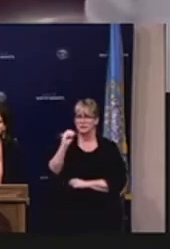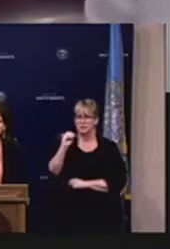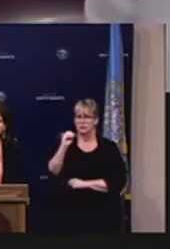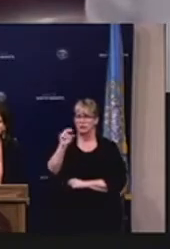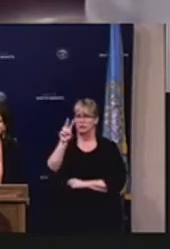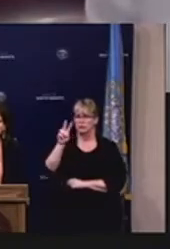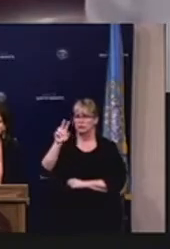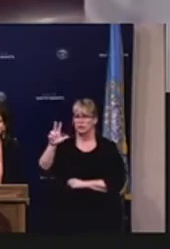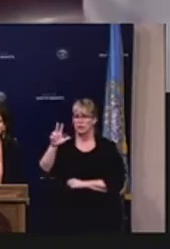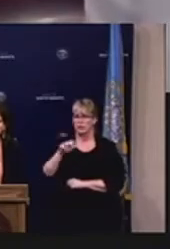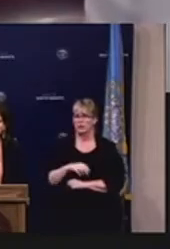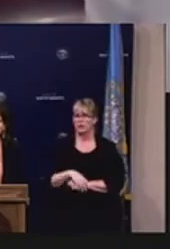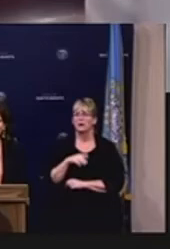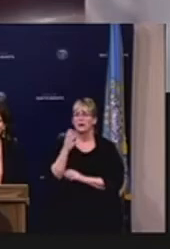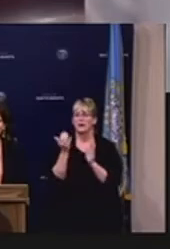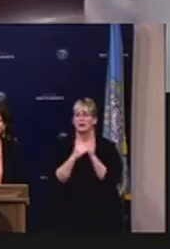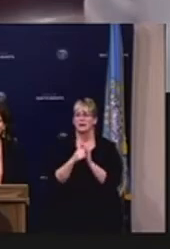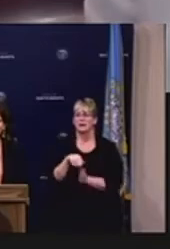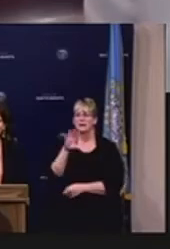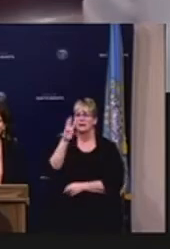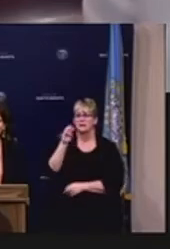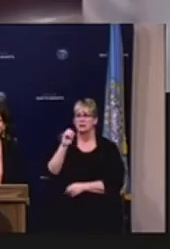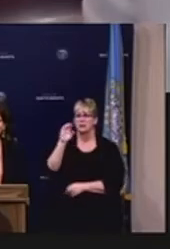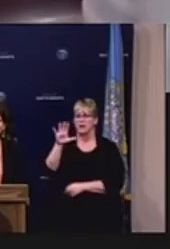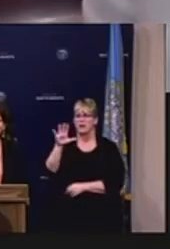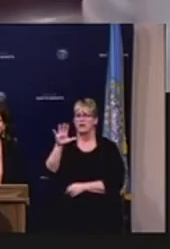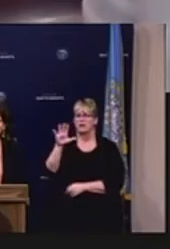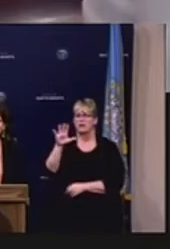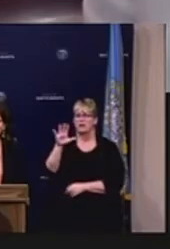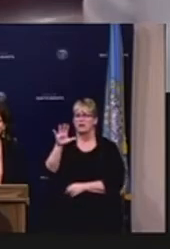605-312-6023. I'll say it one more time,